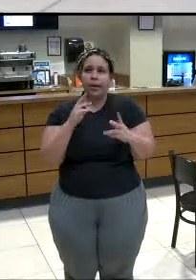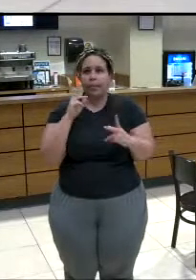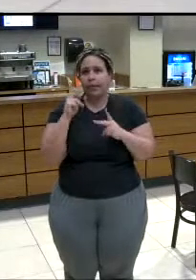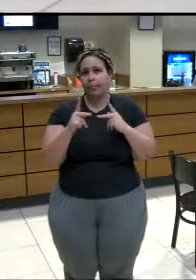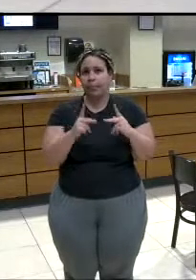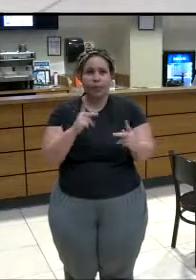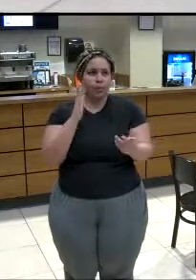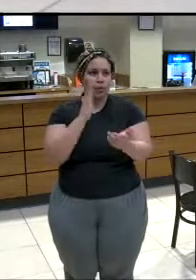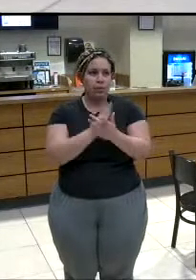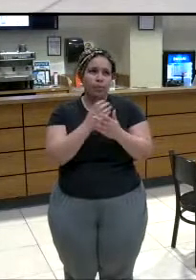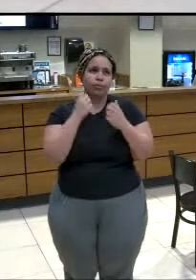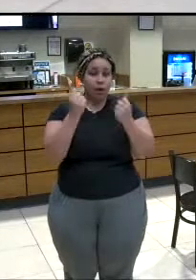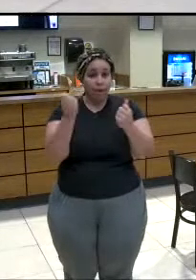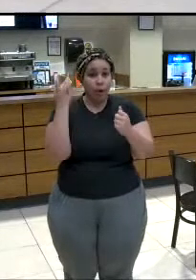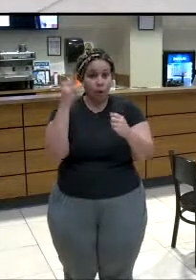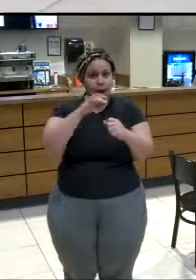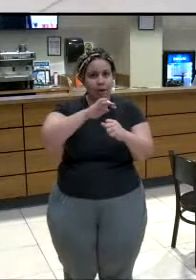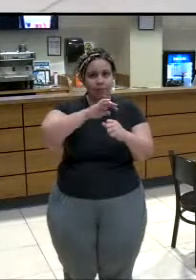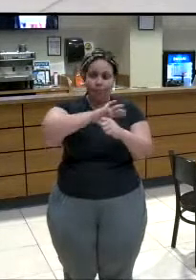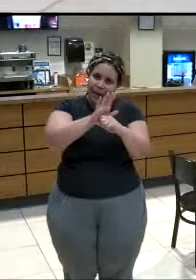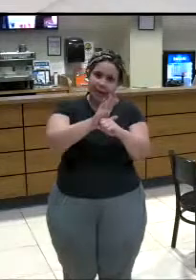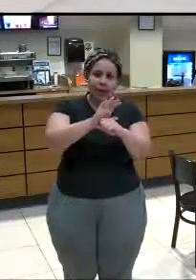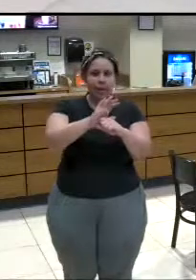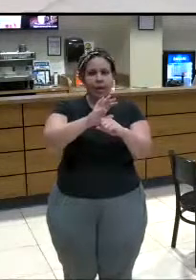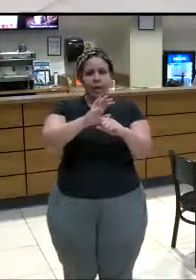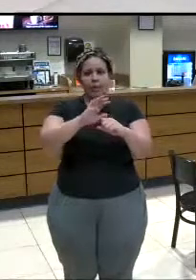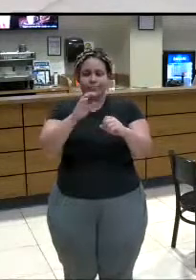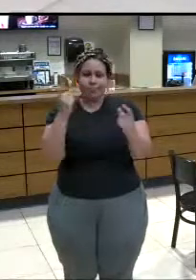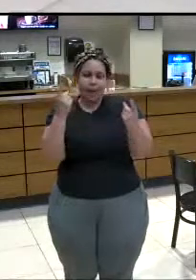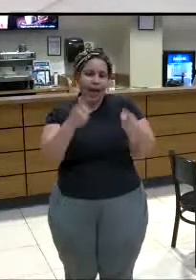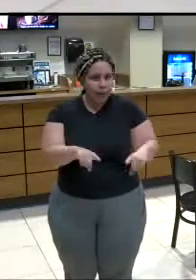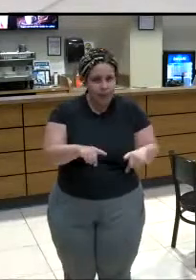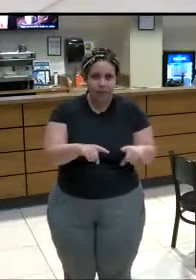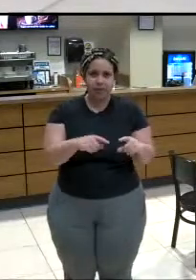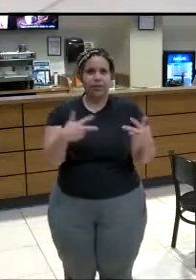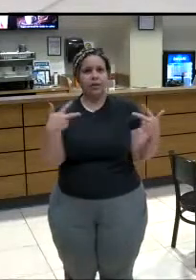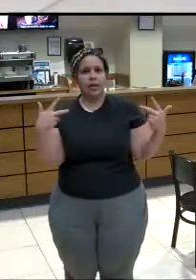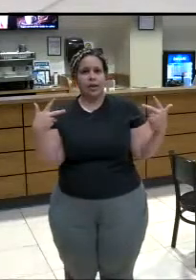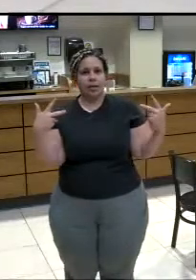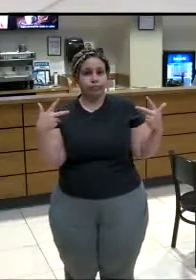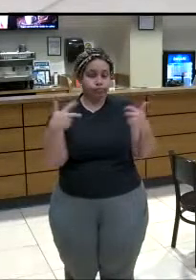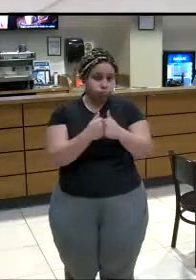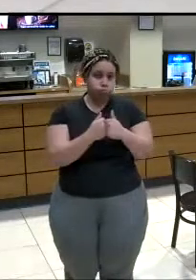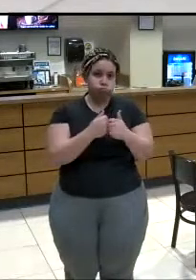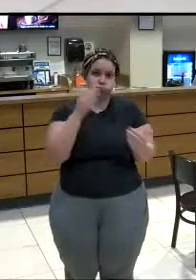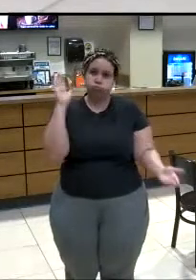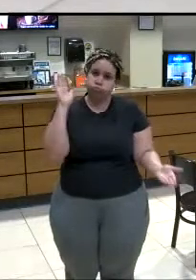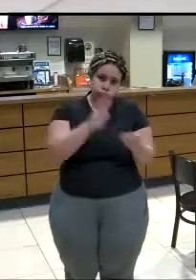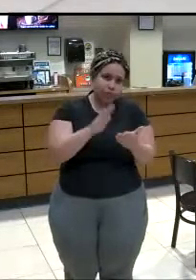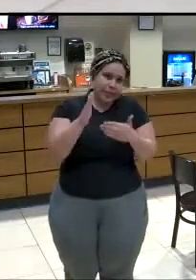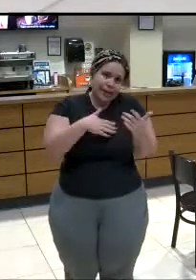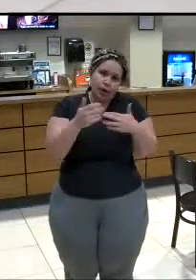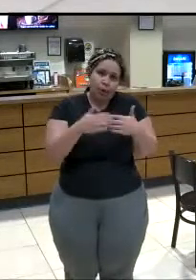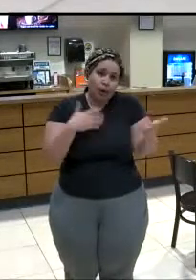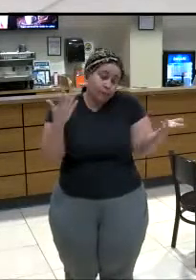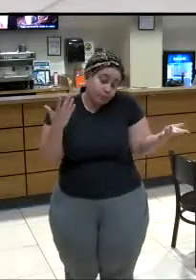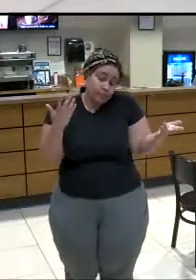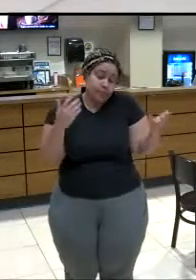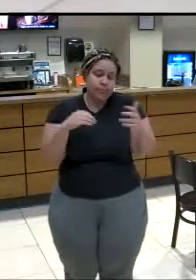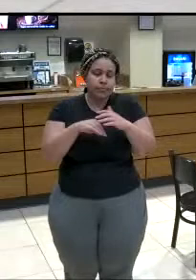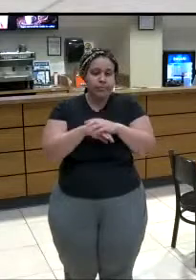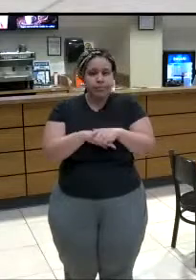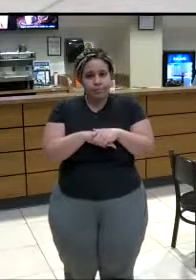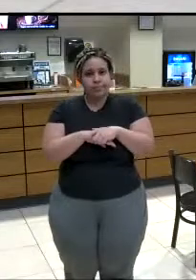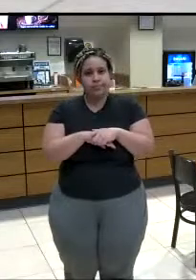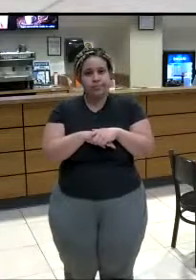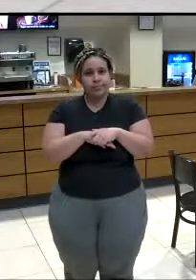go down anyway. All of the car crash number is a lag measure. All the things we do are the lead measures